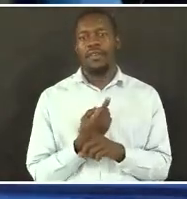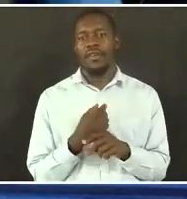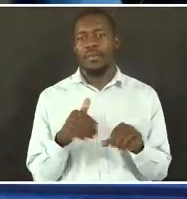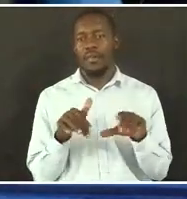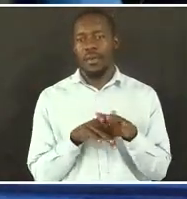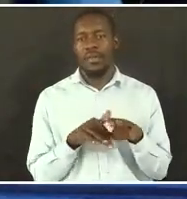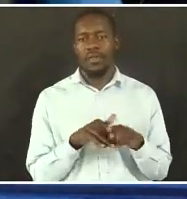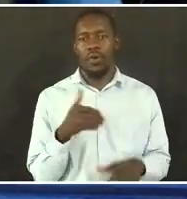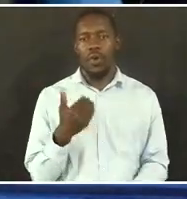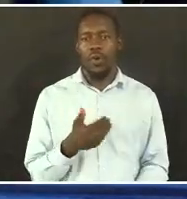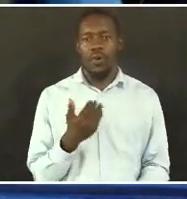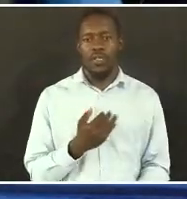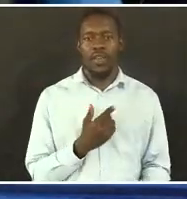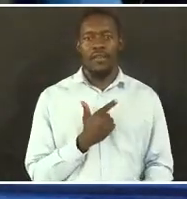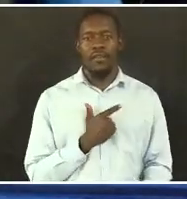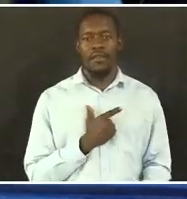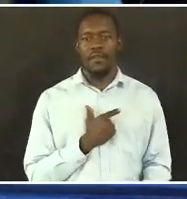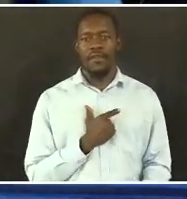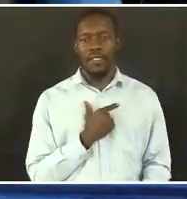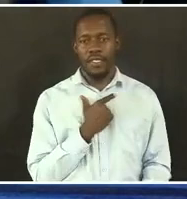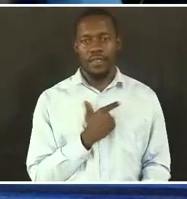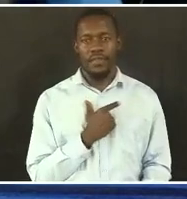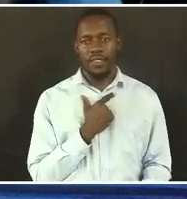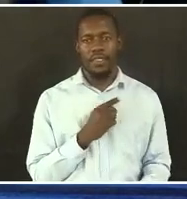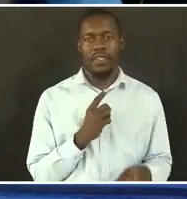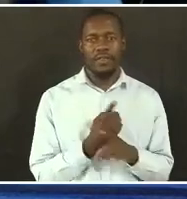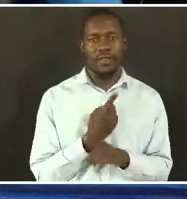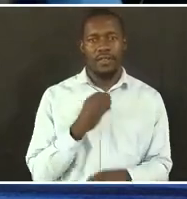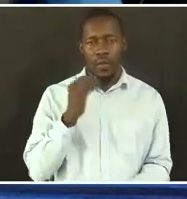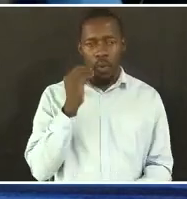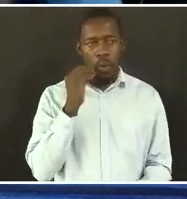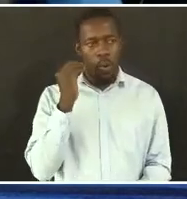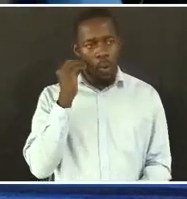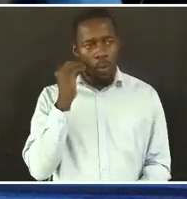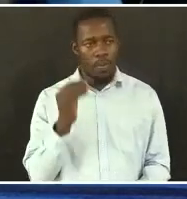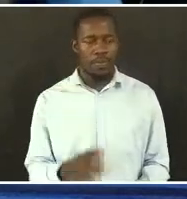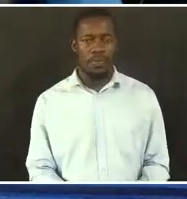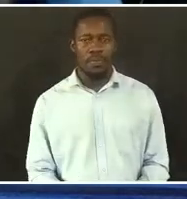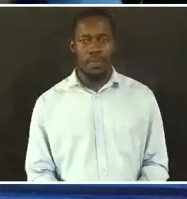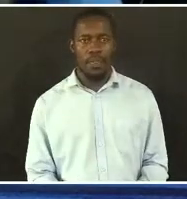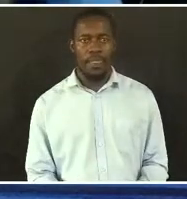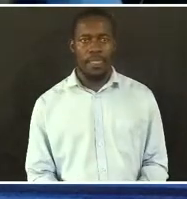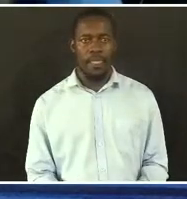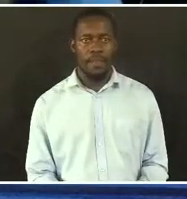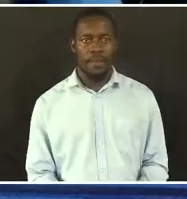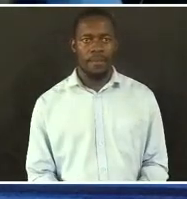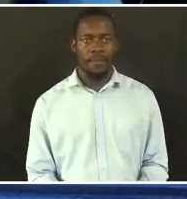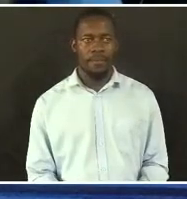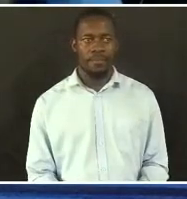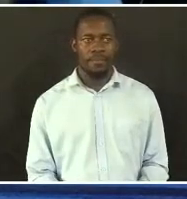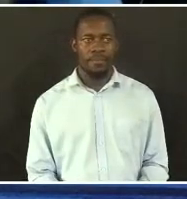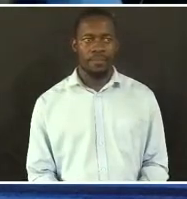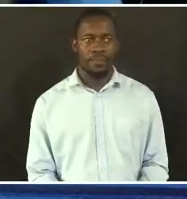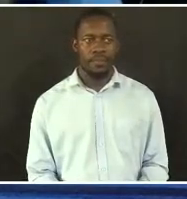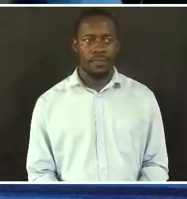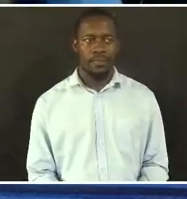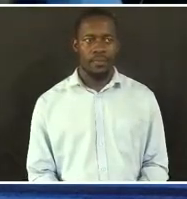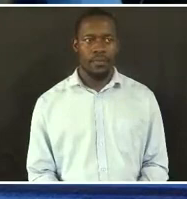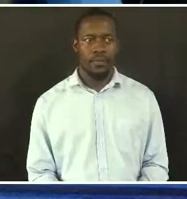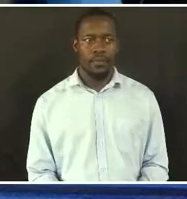of visiting who, because I know the first thing we will think of is, you start with where?